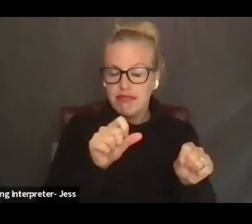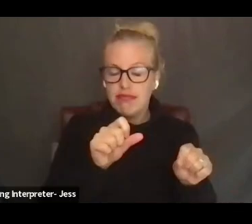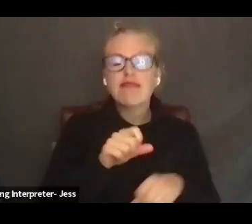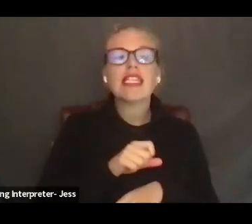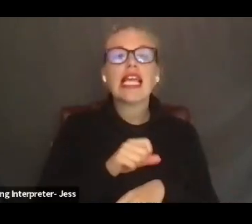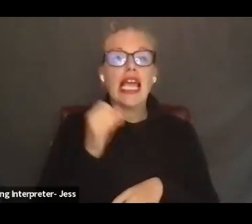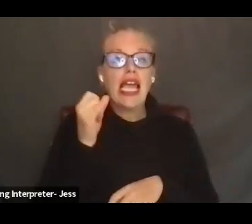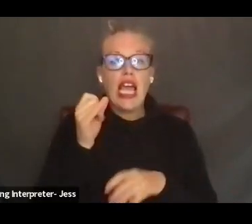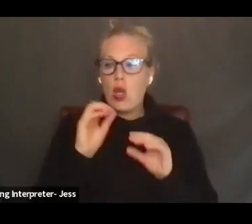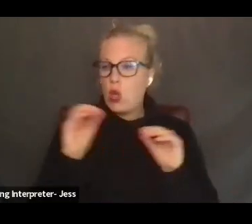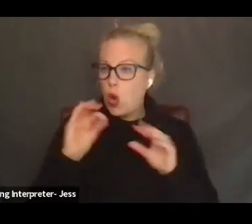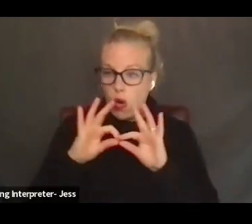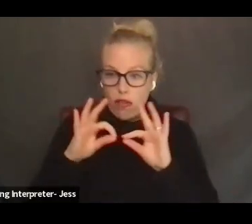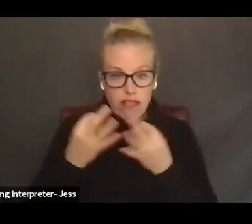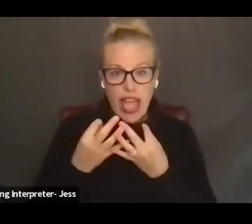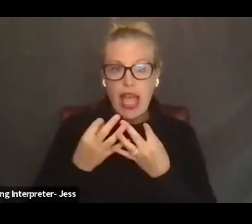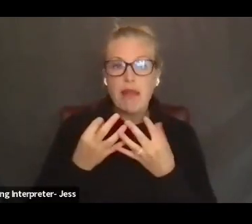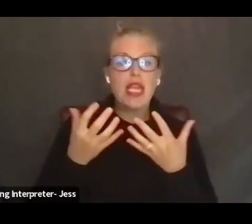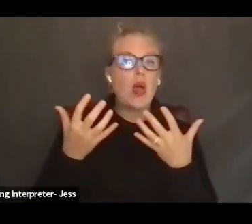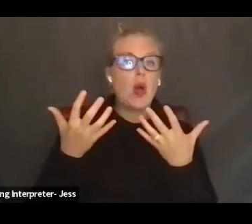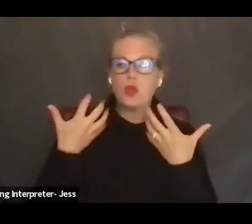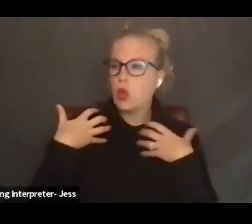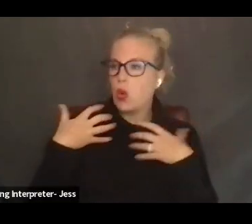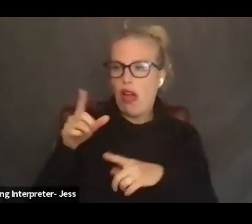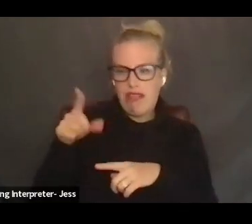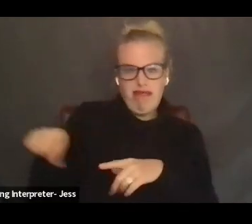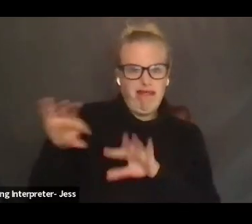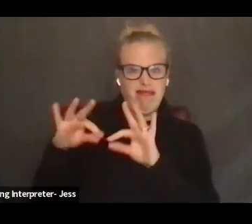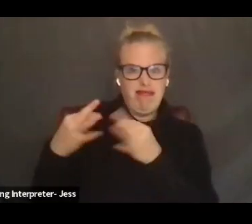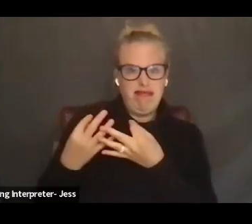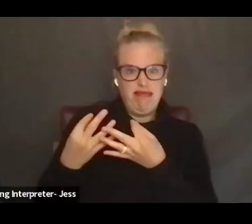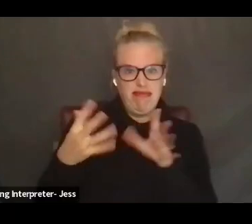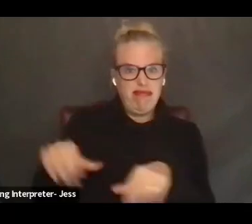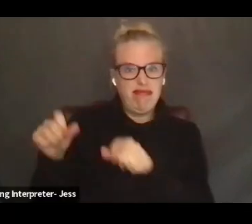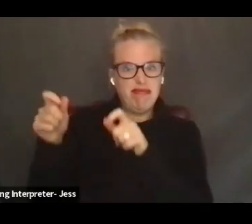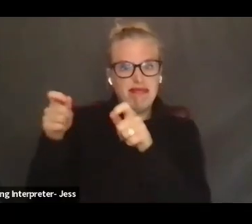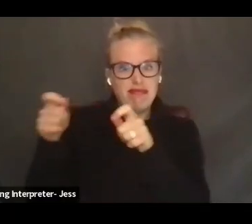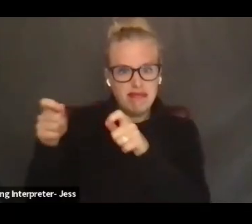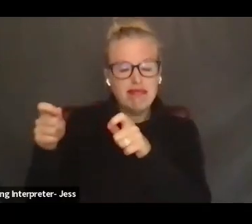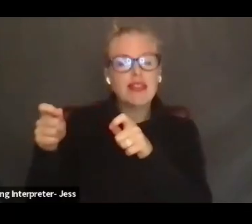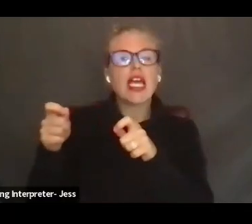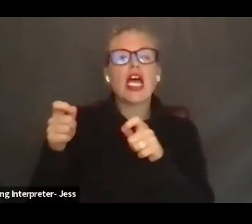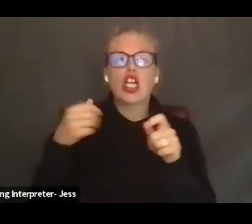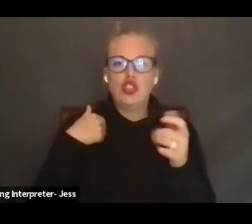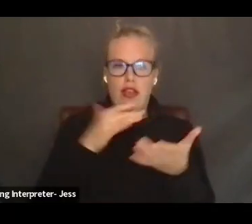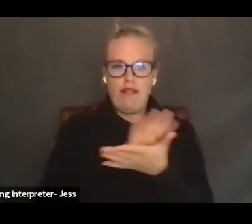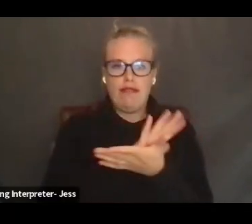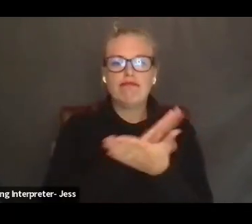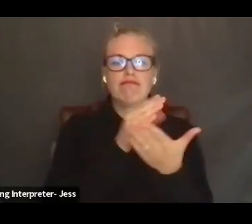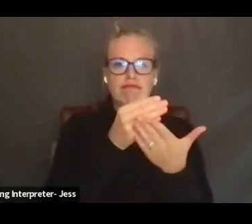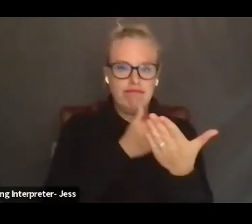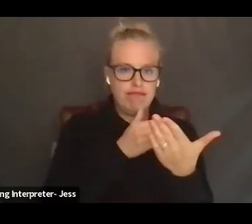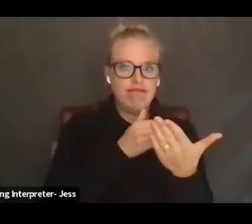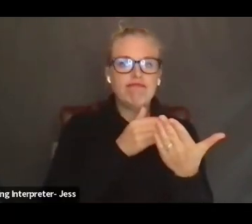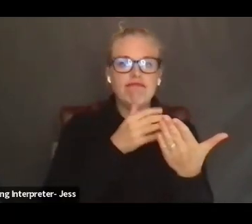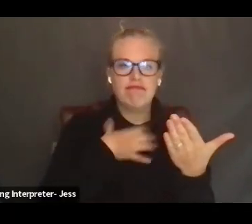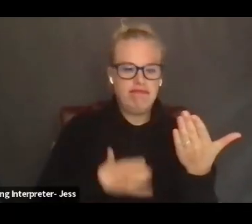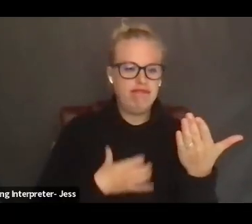your family to control your decisions, you should have a healthcare directive naming somebody